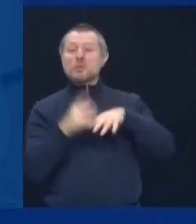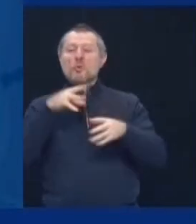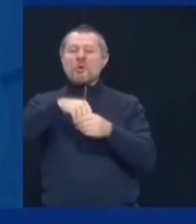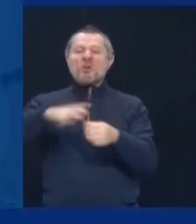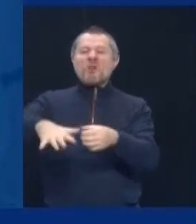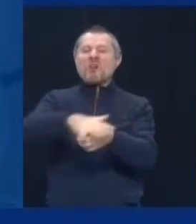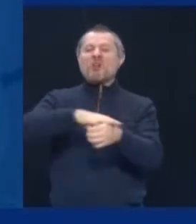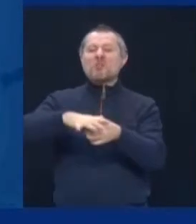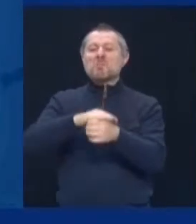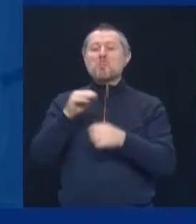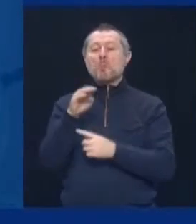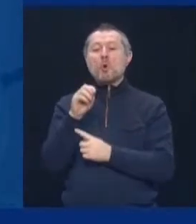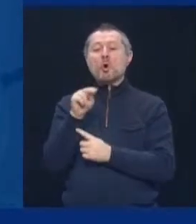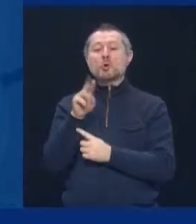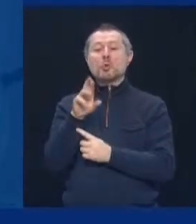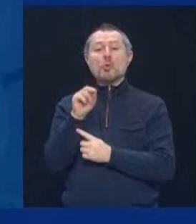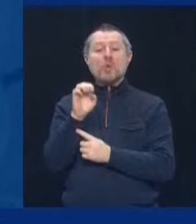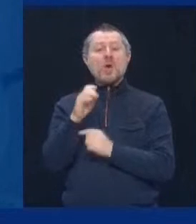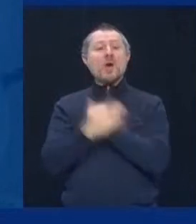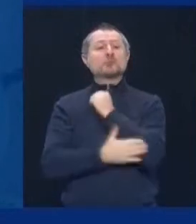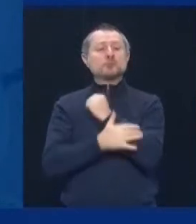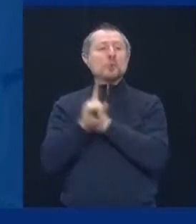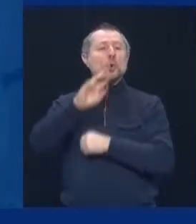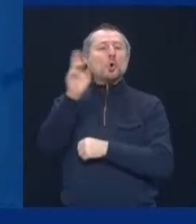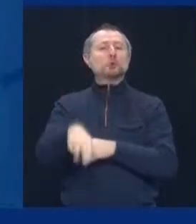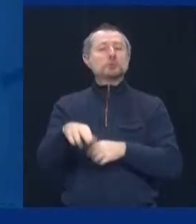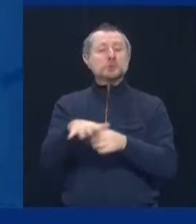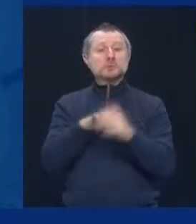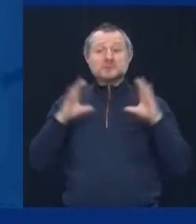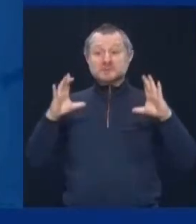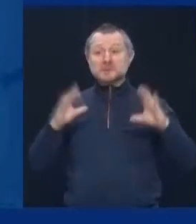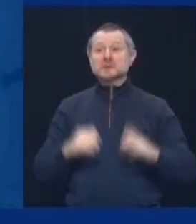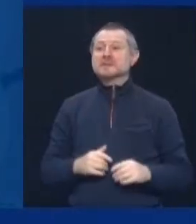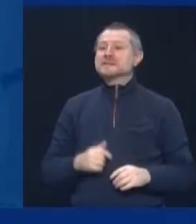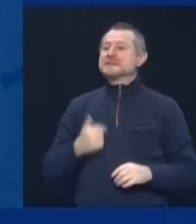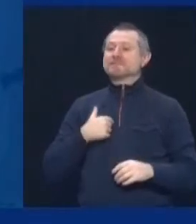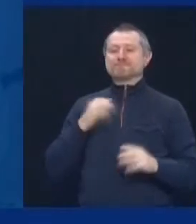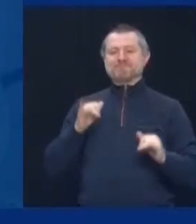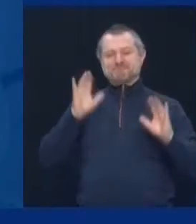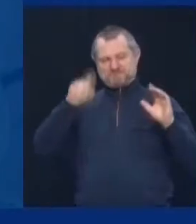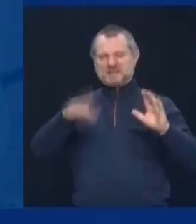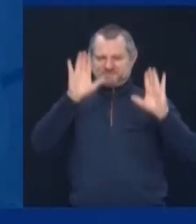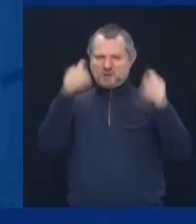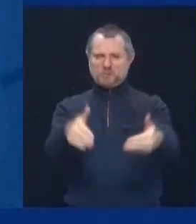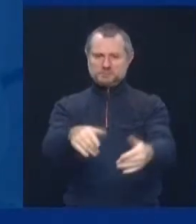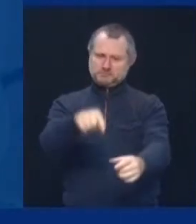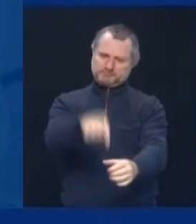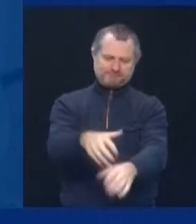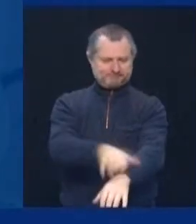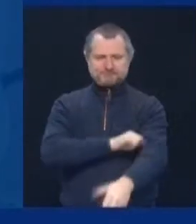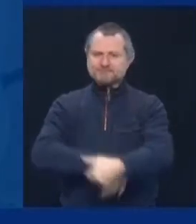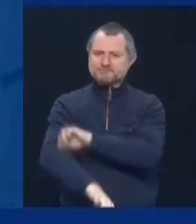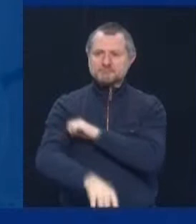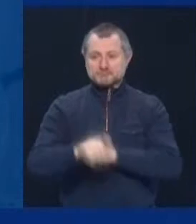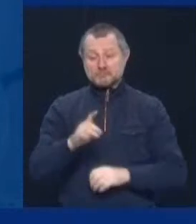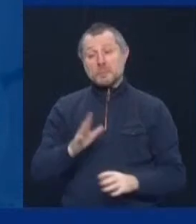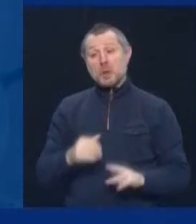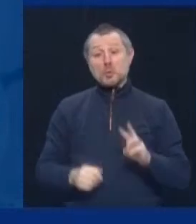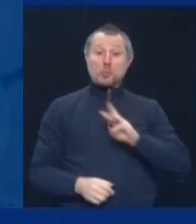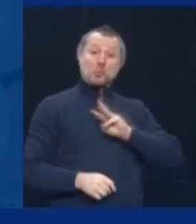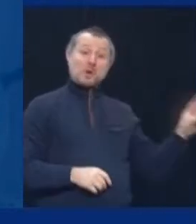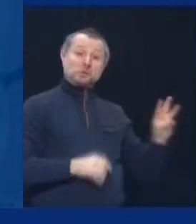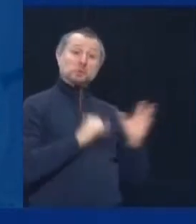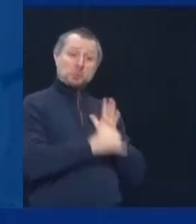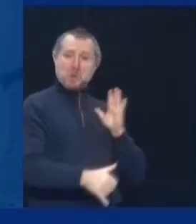cetera. But we need to really focus there. Western New York, again, we're seeing some progress. But Finger